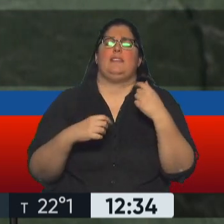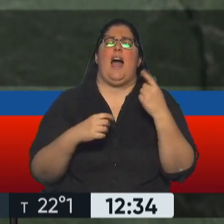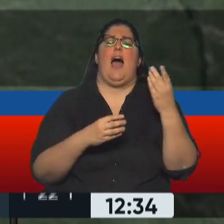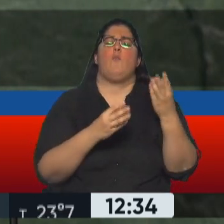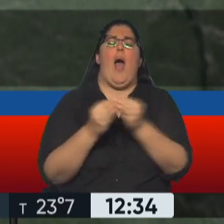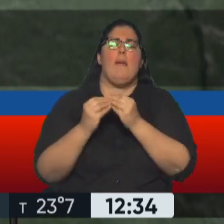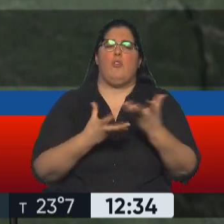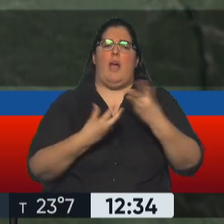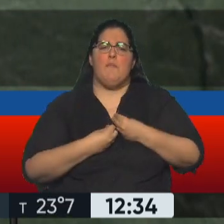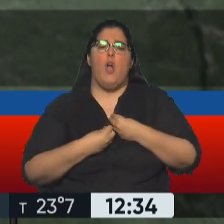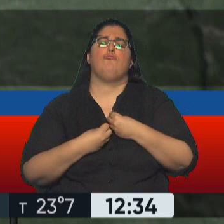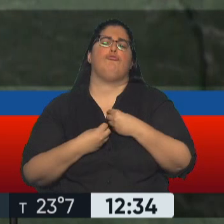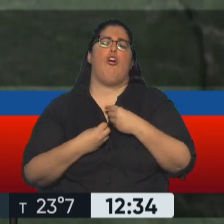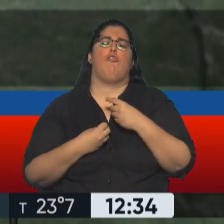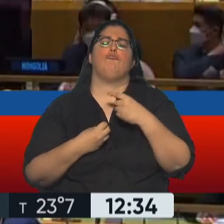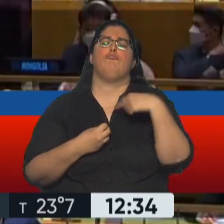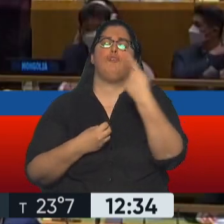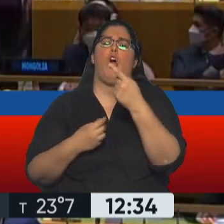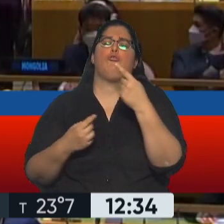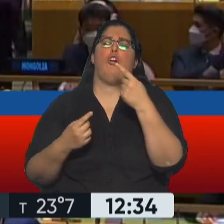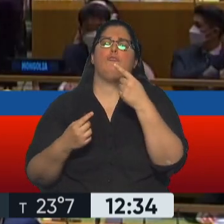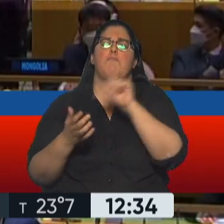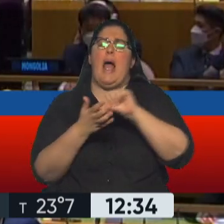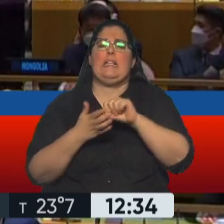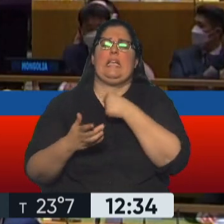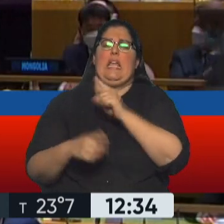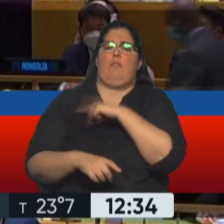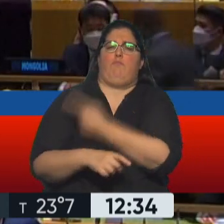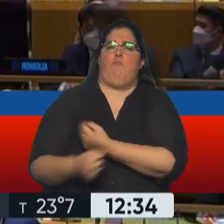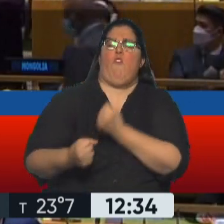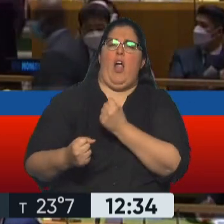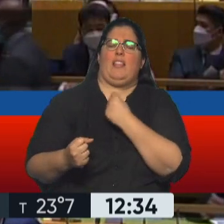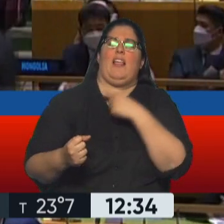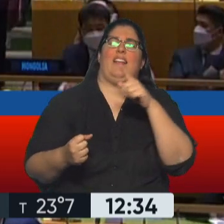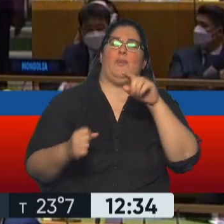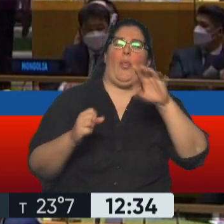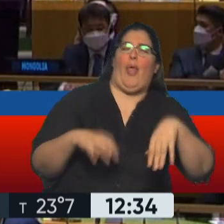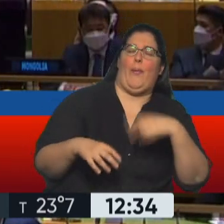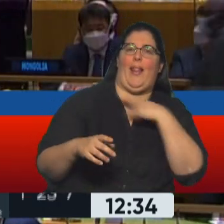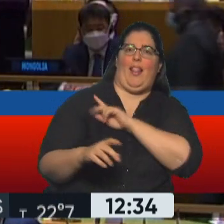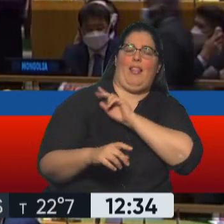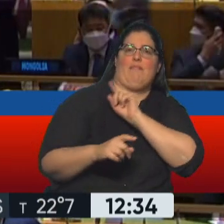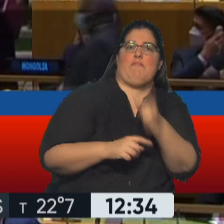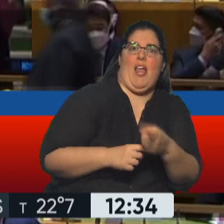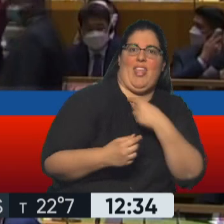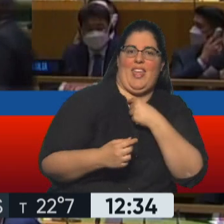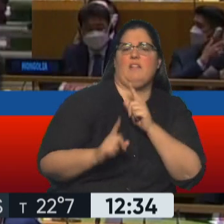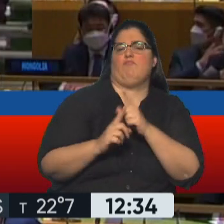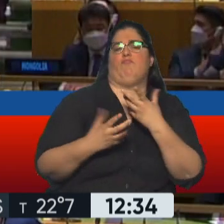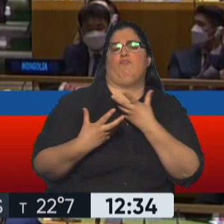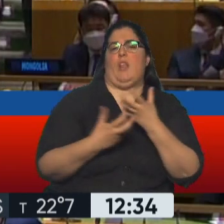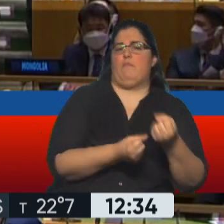and oppose attempts by stronger countries to dominate weaker ones, whether through changes to territory by